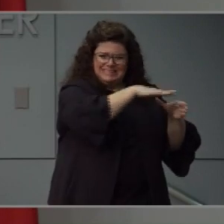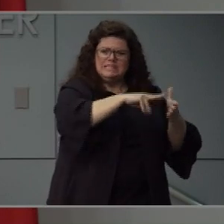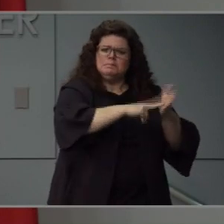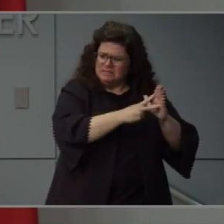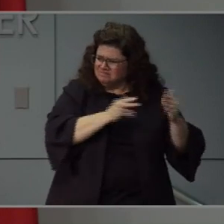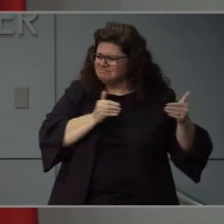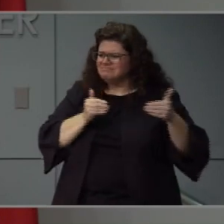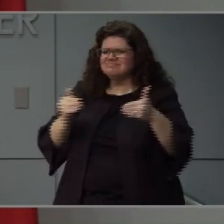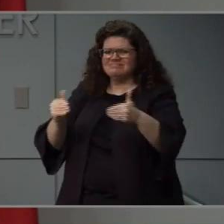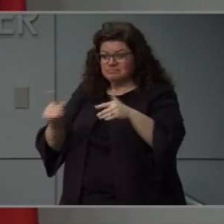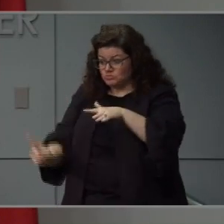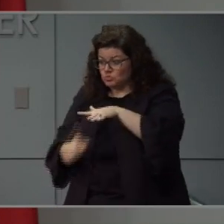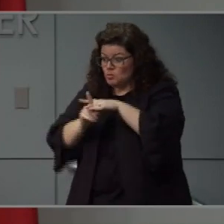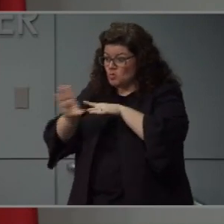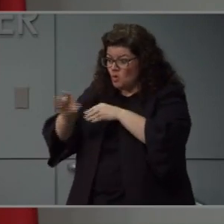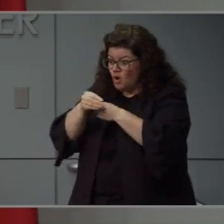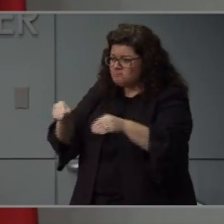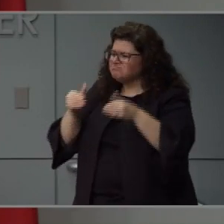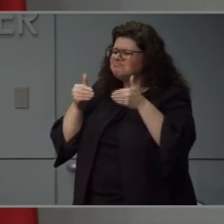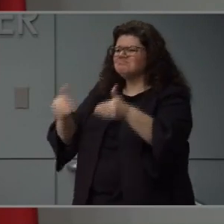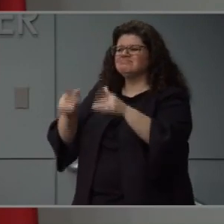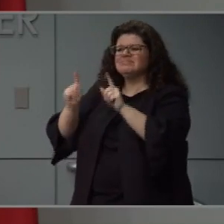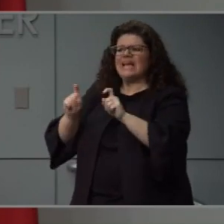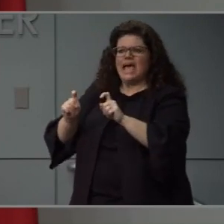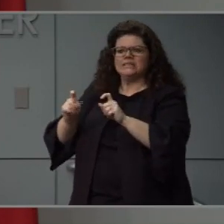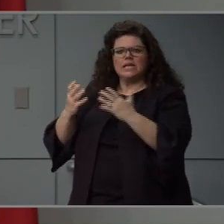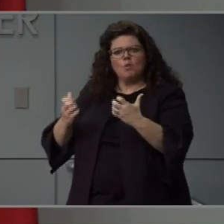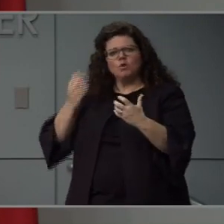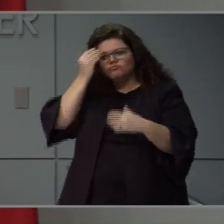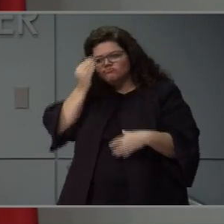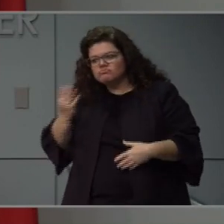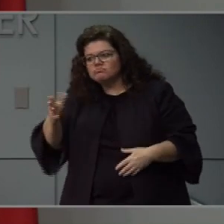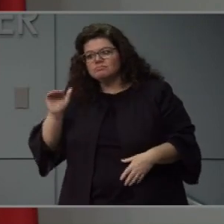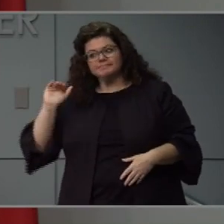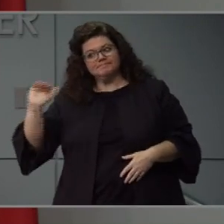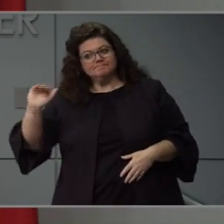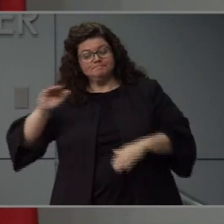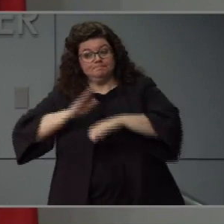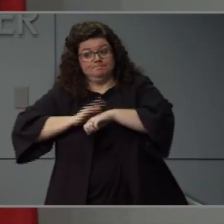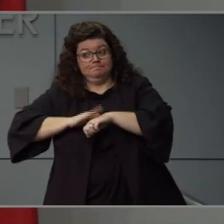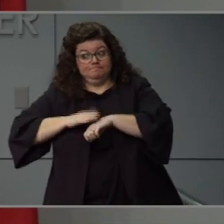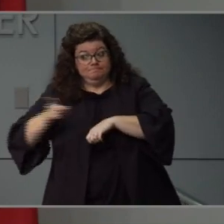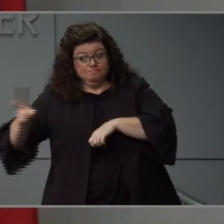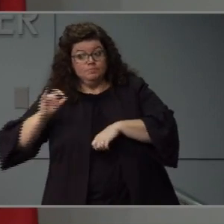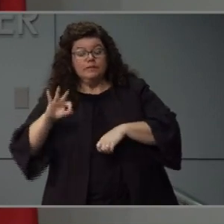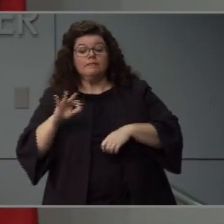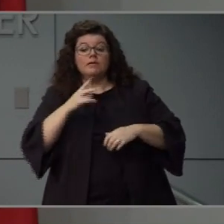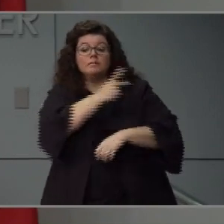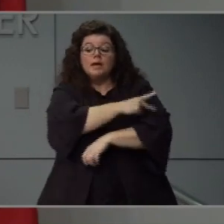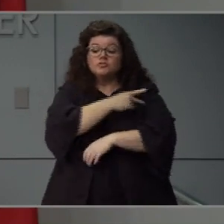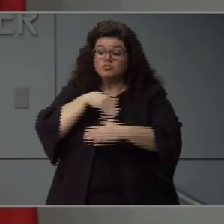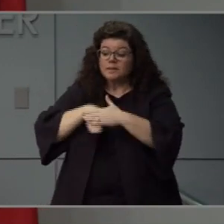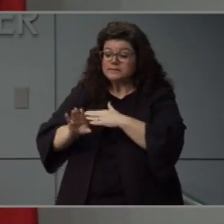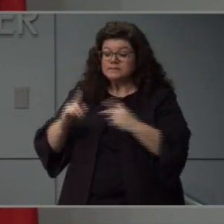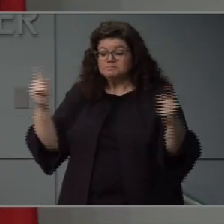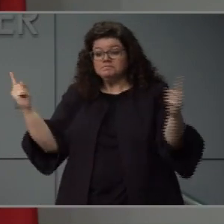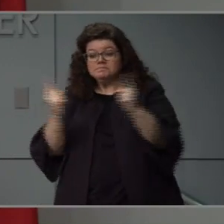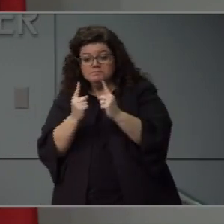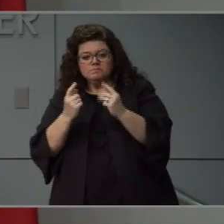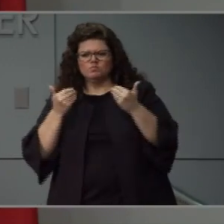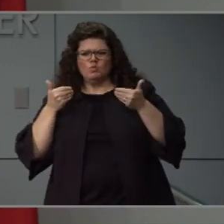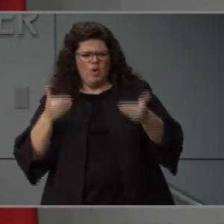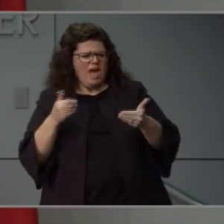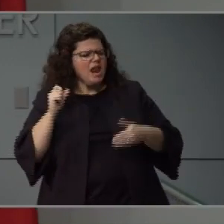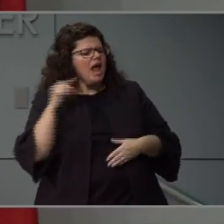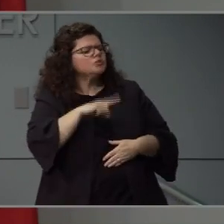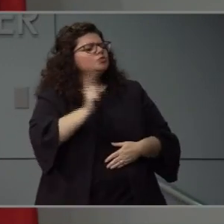more that awareness raising to clinicians. So when you have someone sitting in front of you, make sure to ask them, like, where are